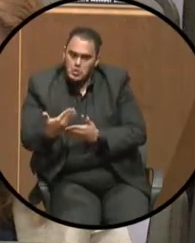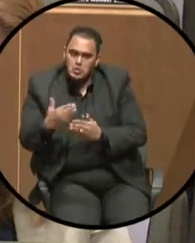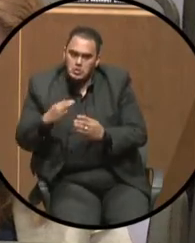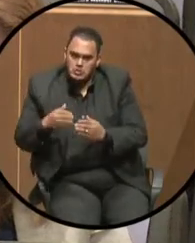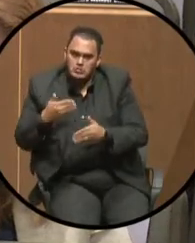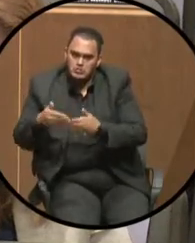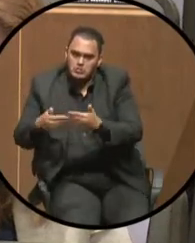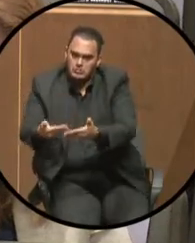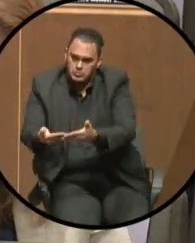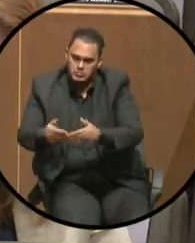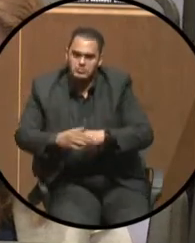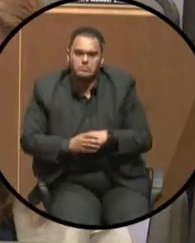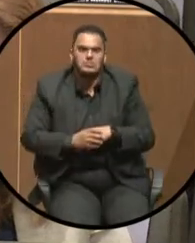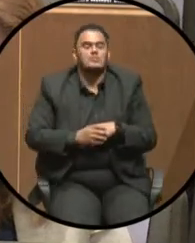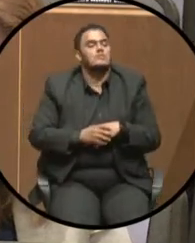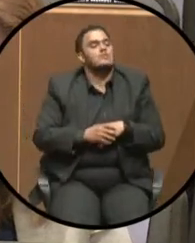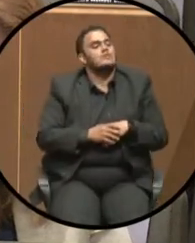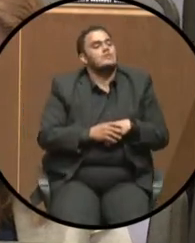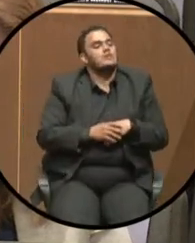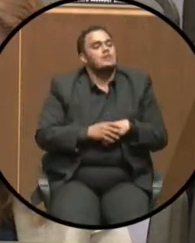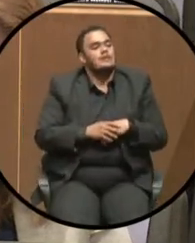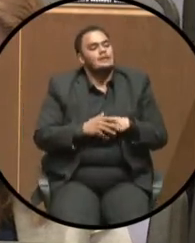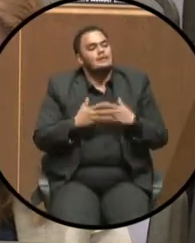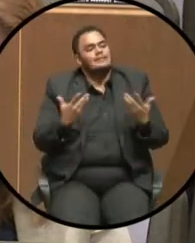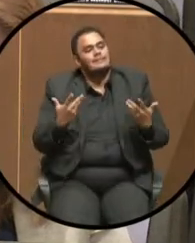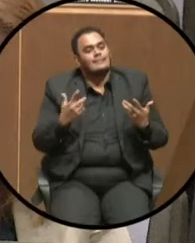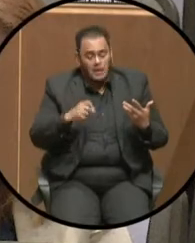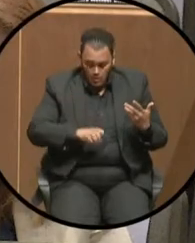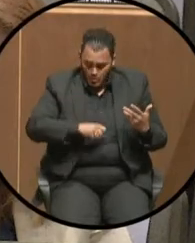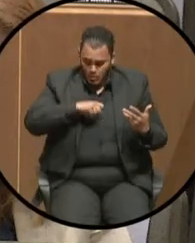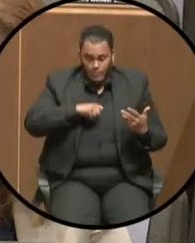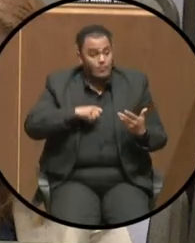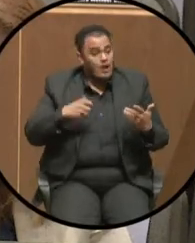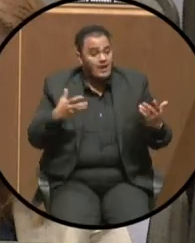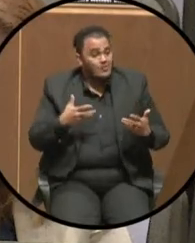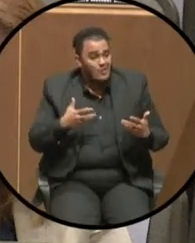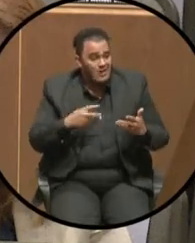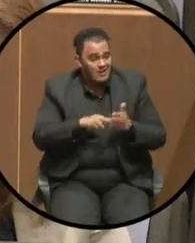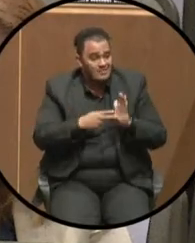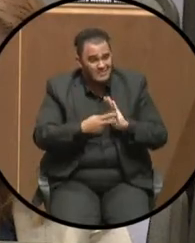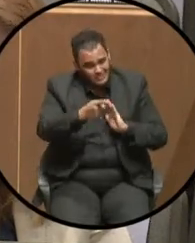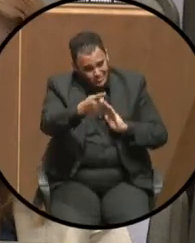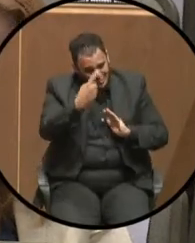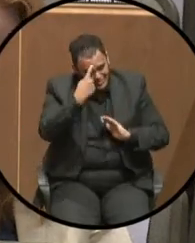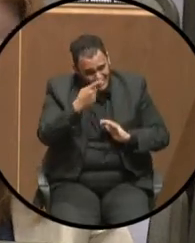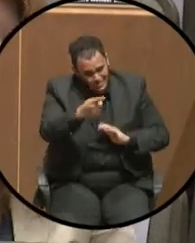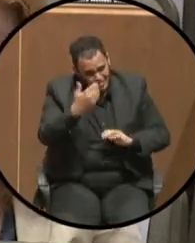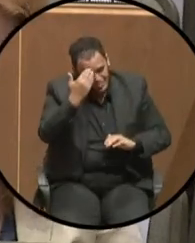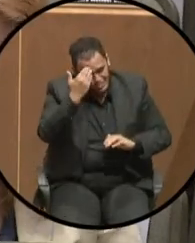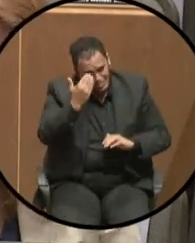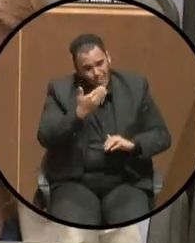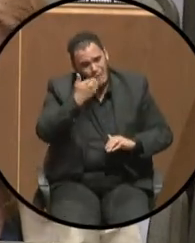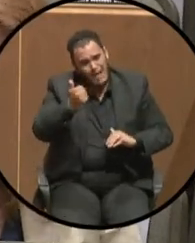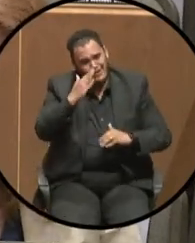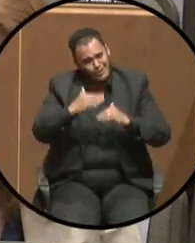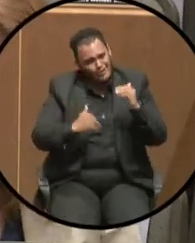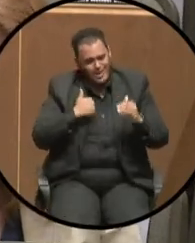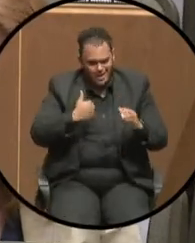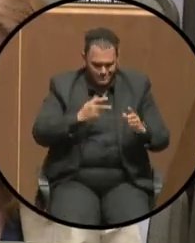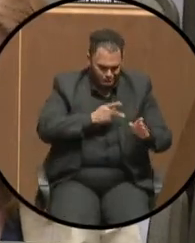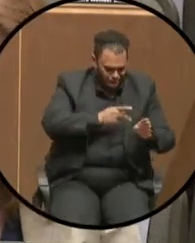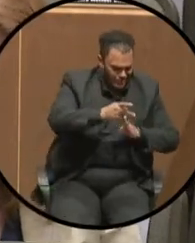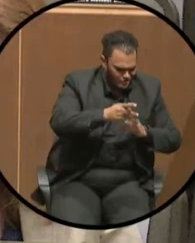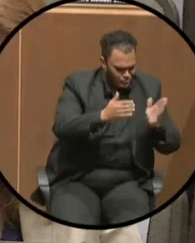that you know better than doctors or professionals in the medical field. Pride is thinking that